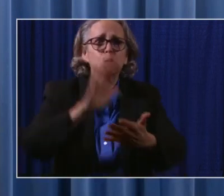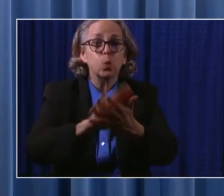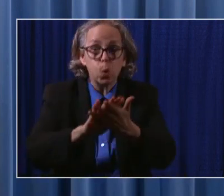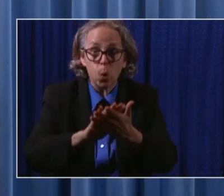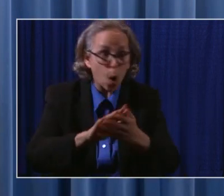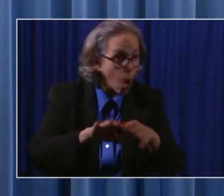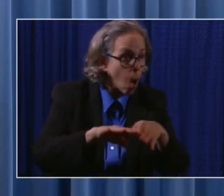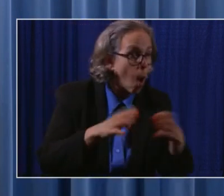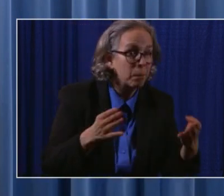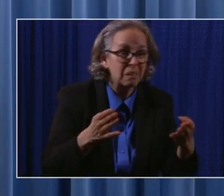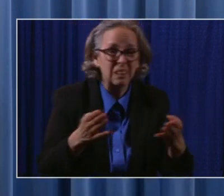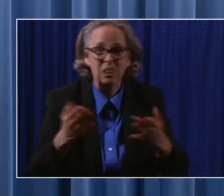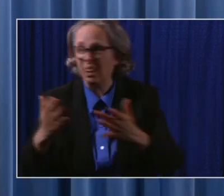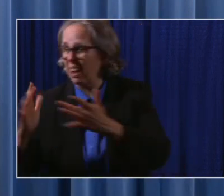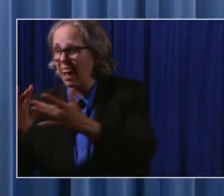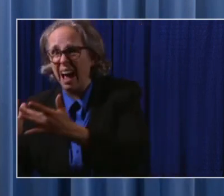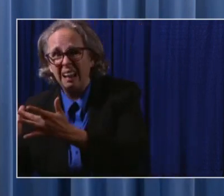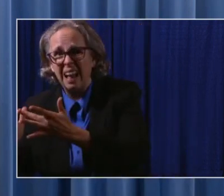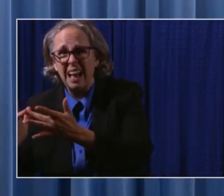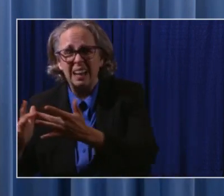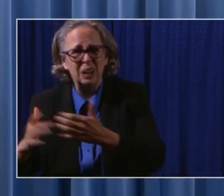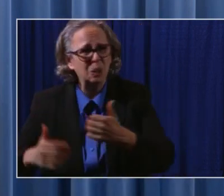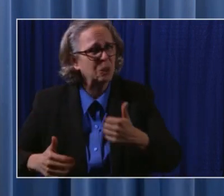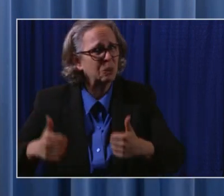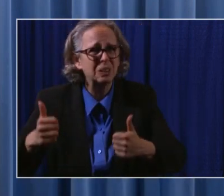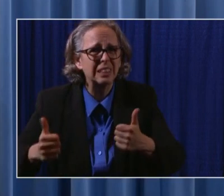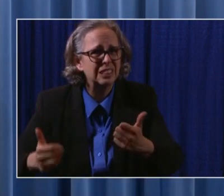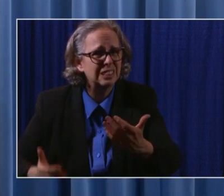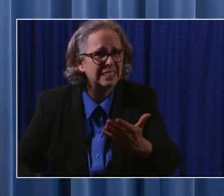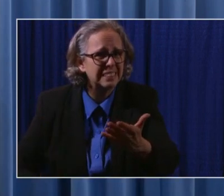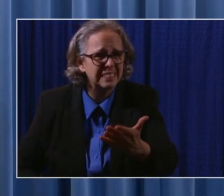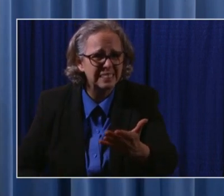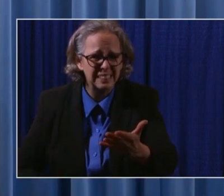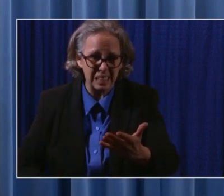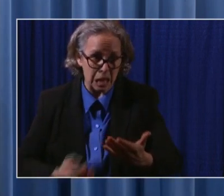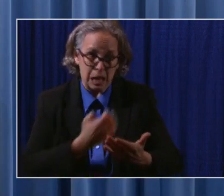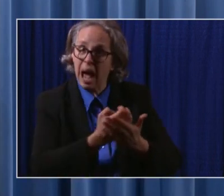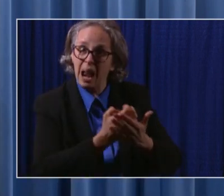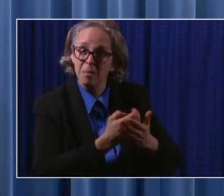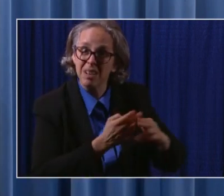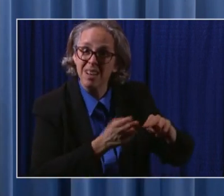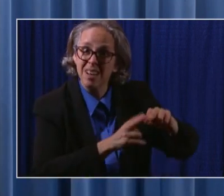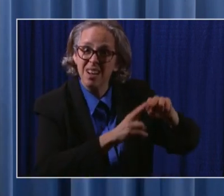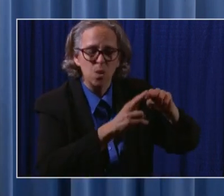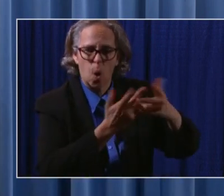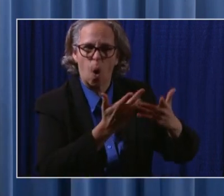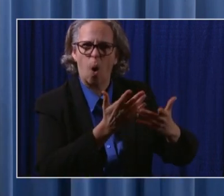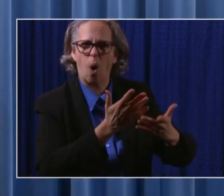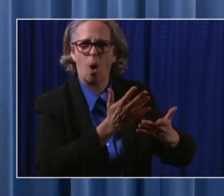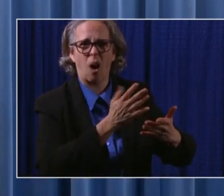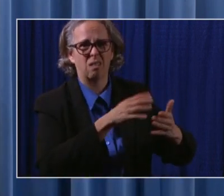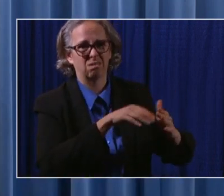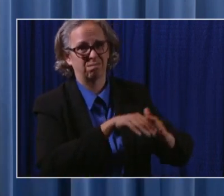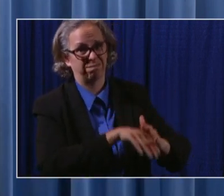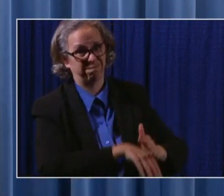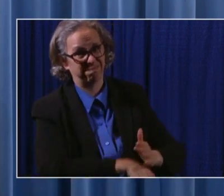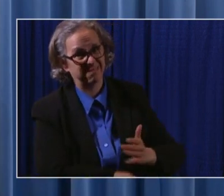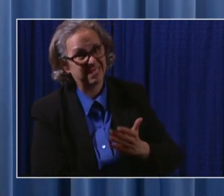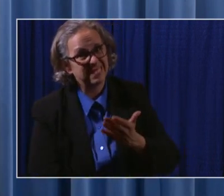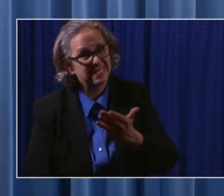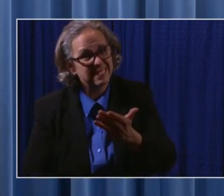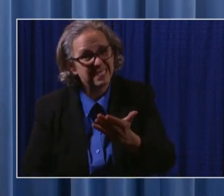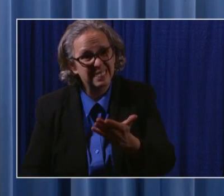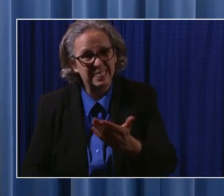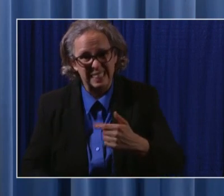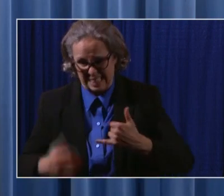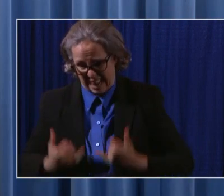determine our ability to grow the economy. So these are just very important things, and I would just ask everyone in the yellow